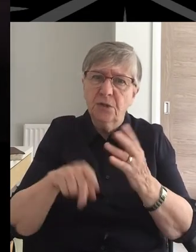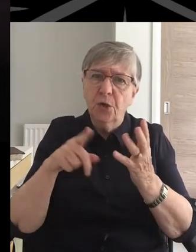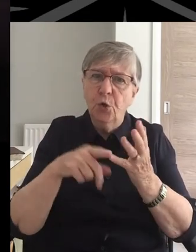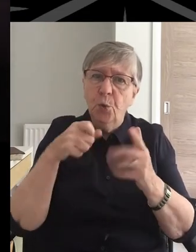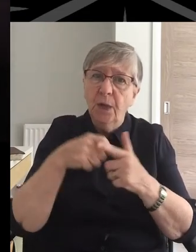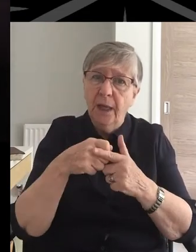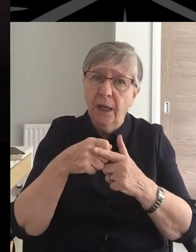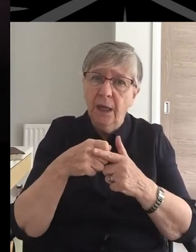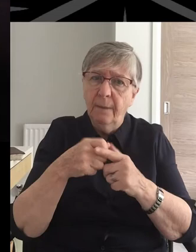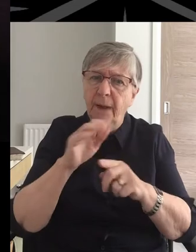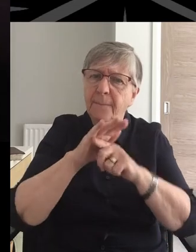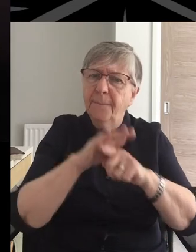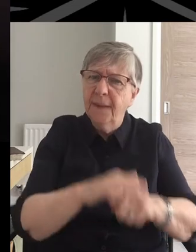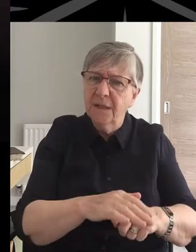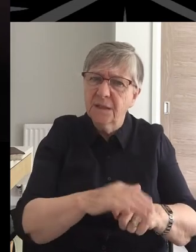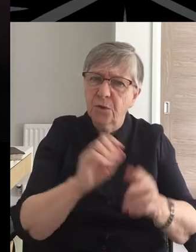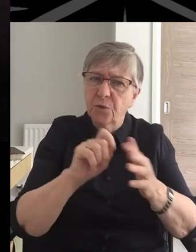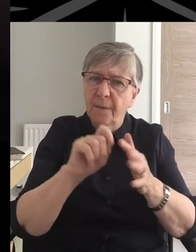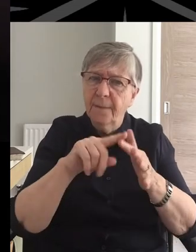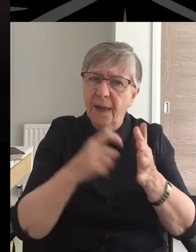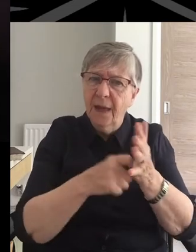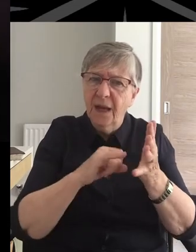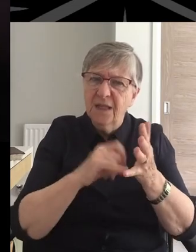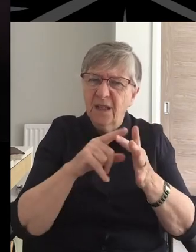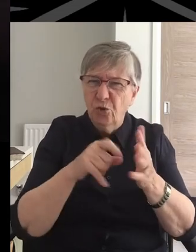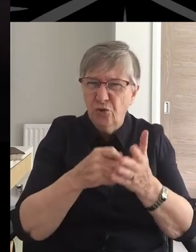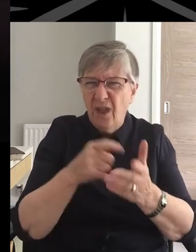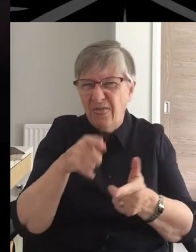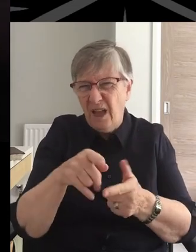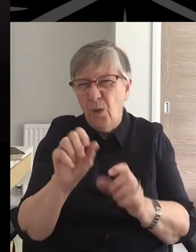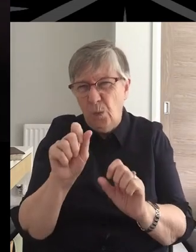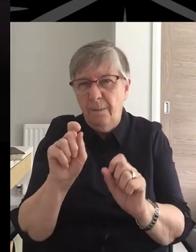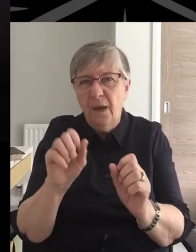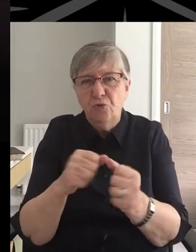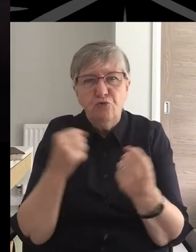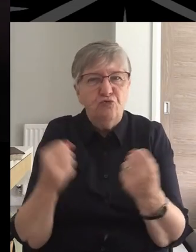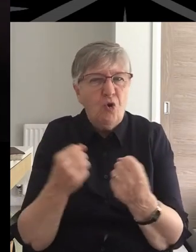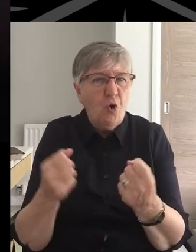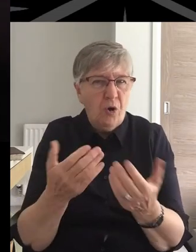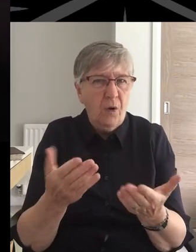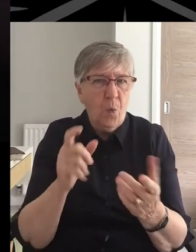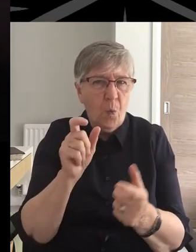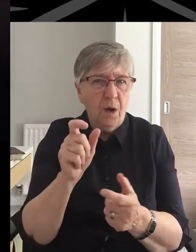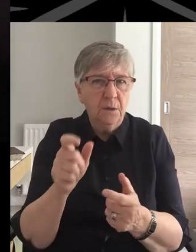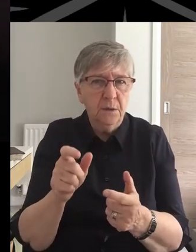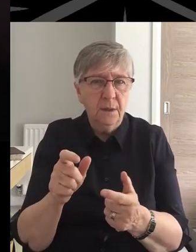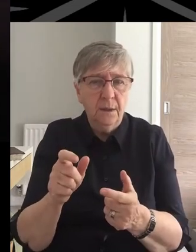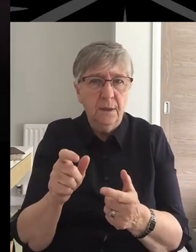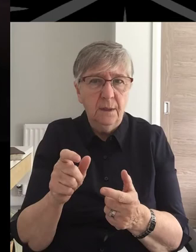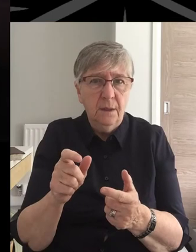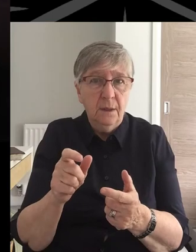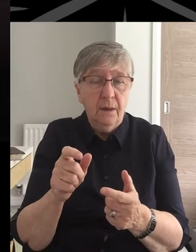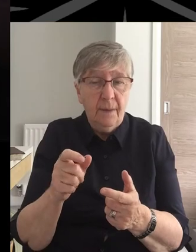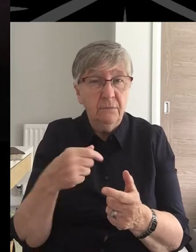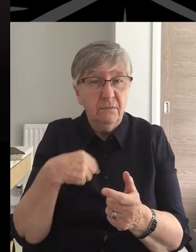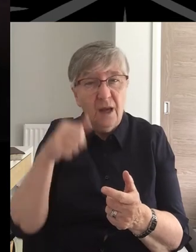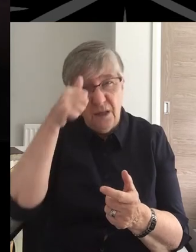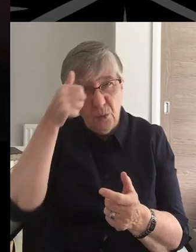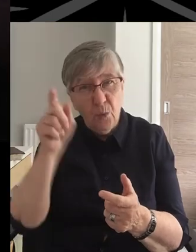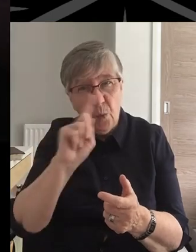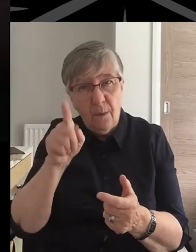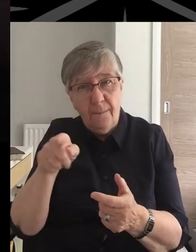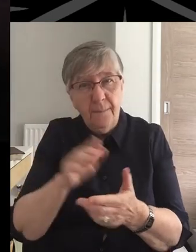are being persecuted. Well, I think that's a bit strong, actually, but I see where the point's coming